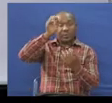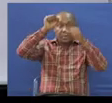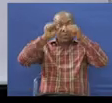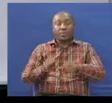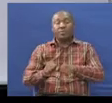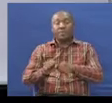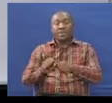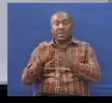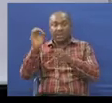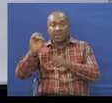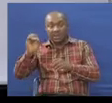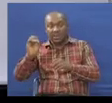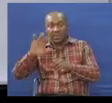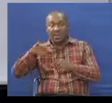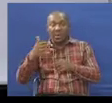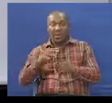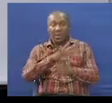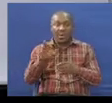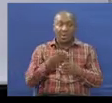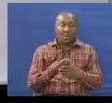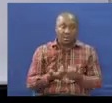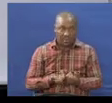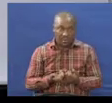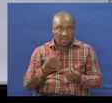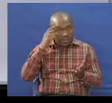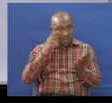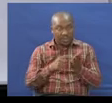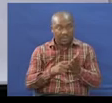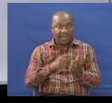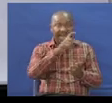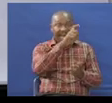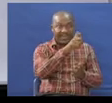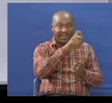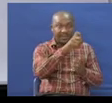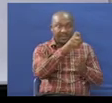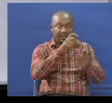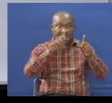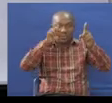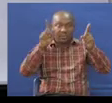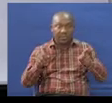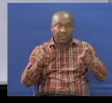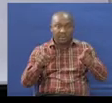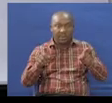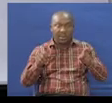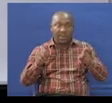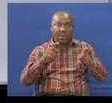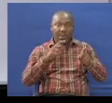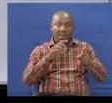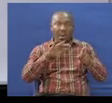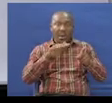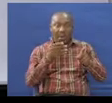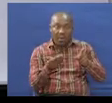or all of them. That is, either x should be equal to 0,